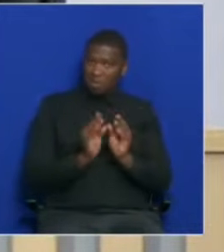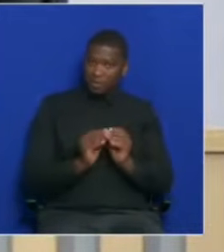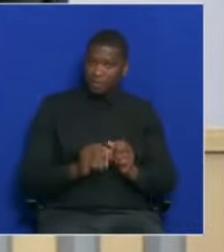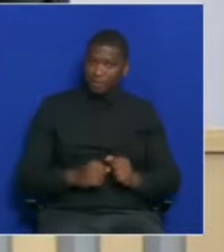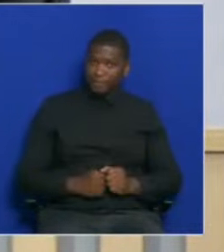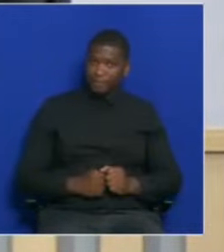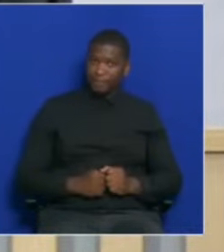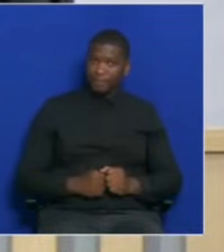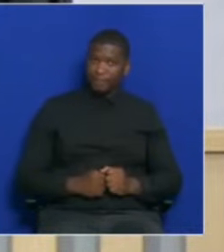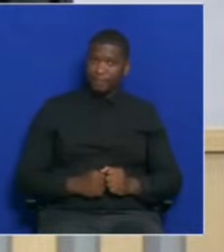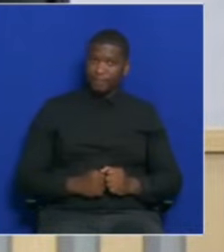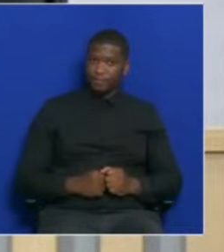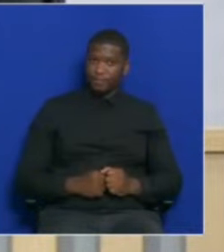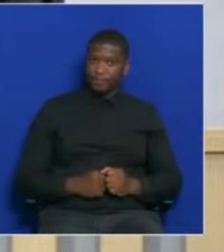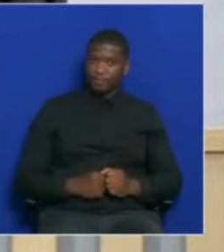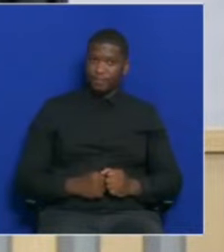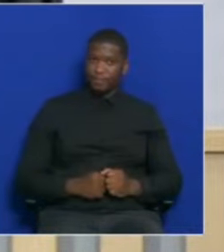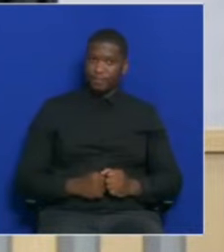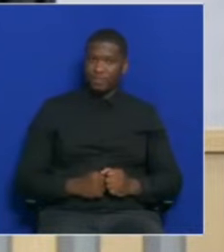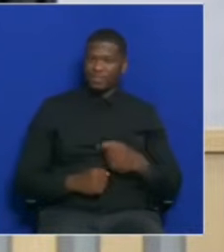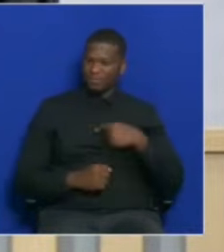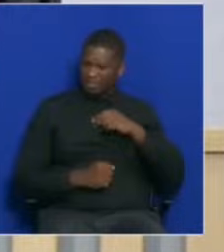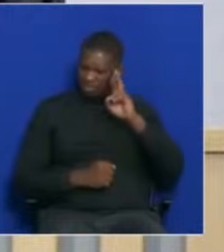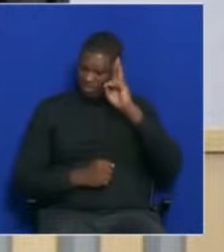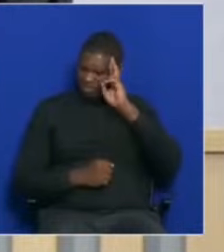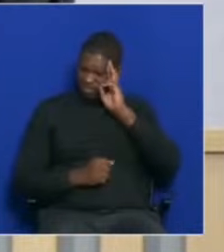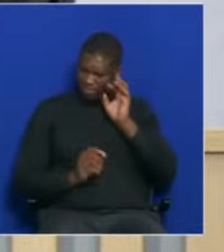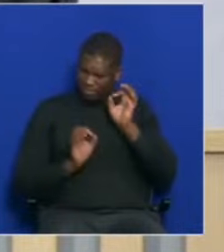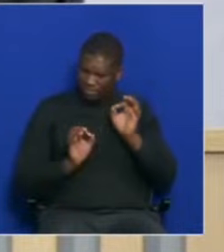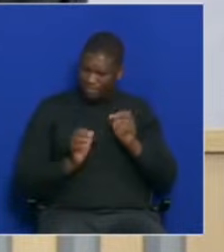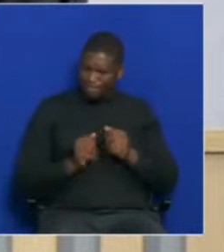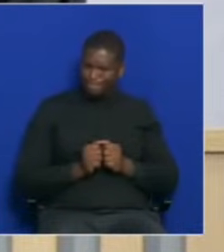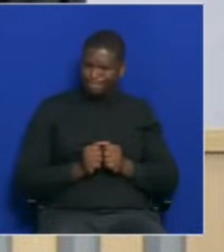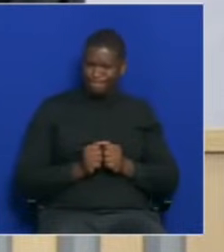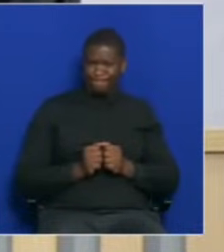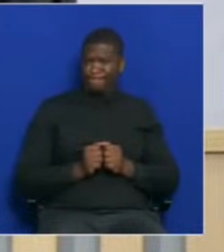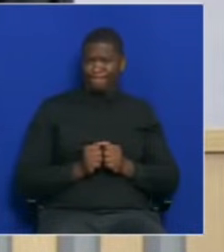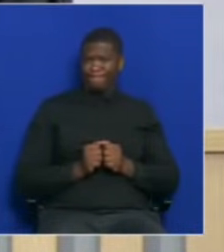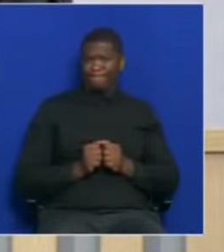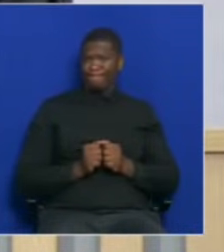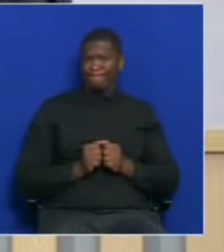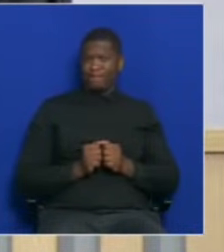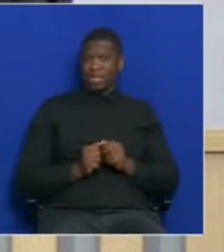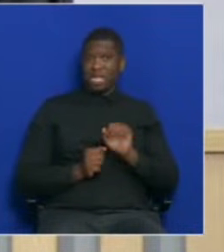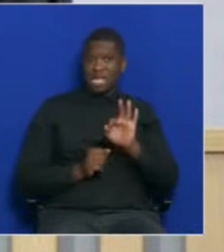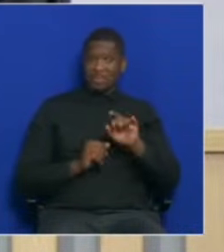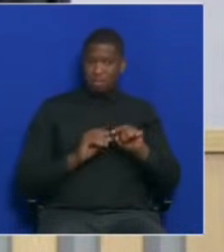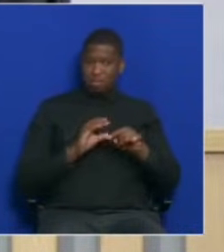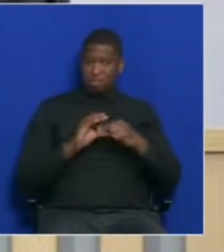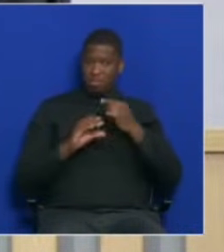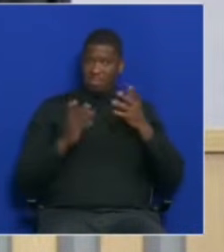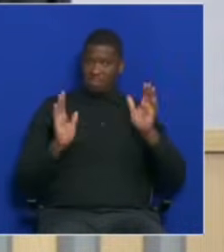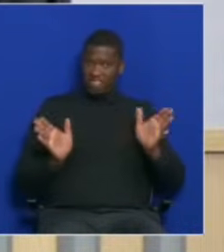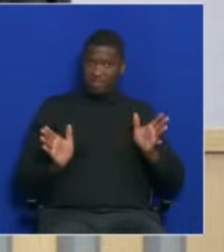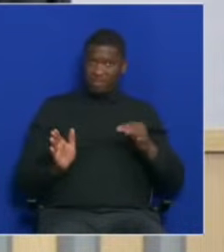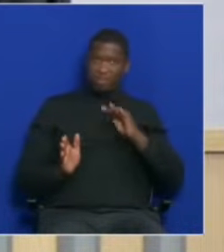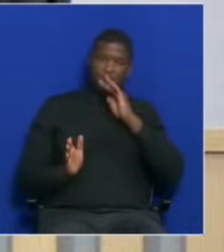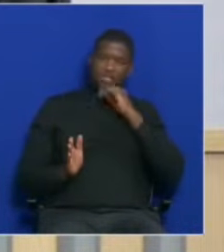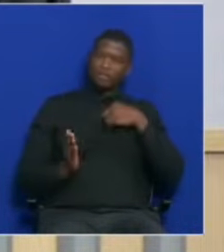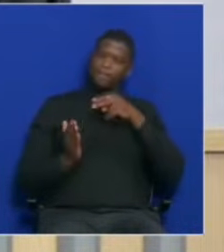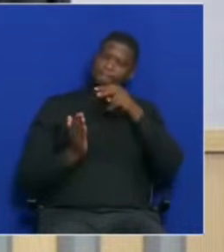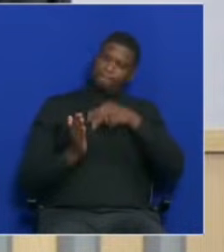I cannot particularly recall, but obviously if it was sent, I would have looked at the presentation